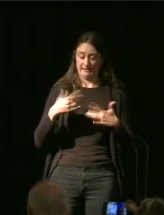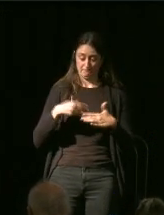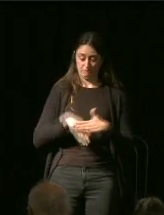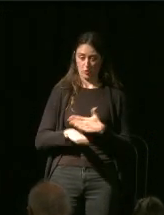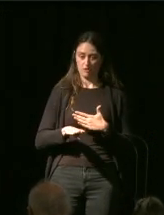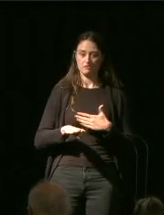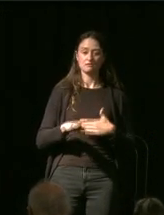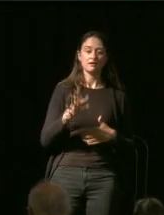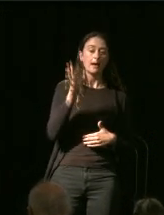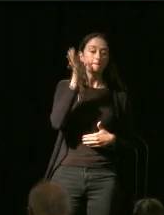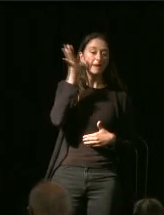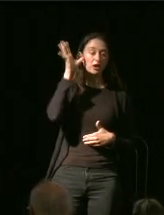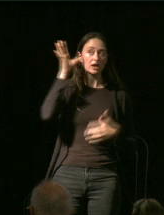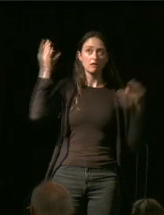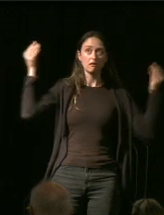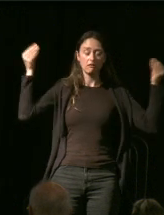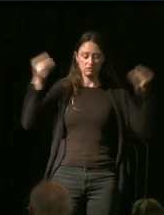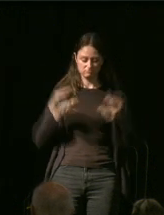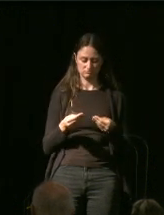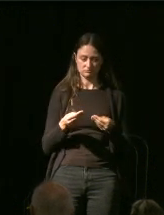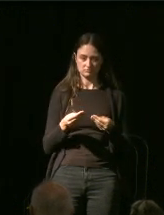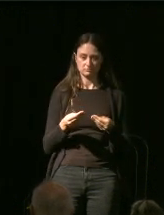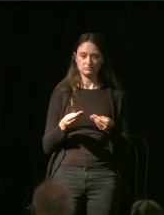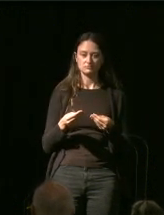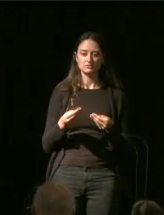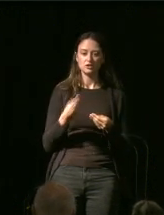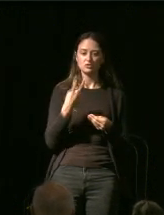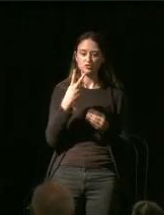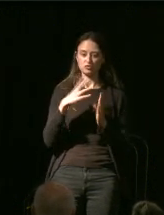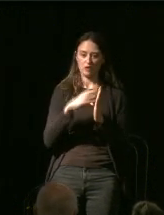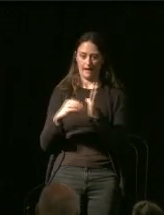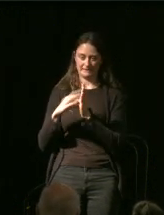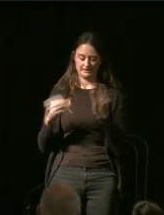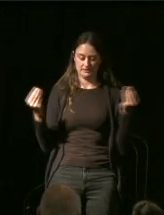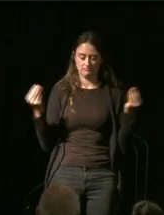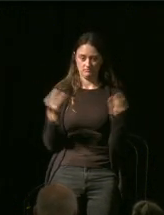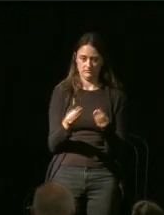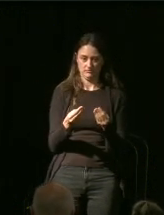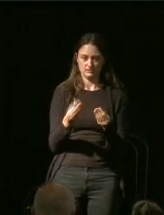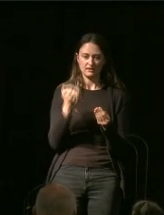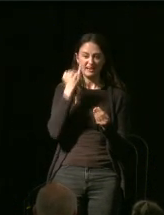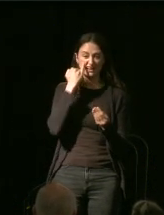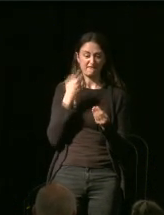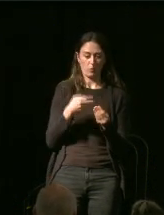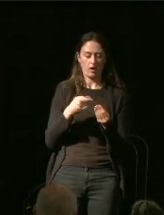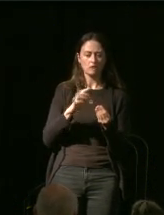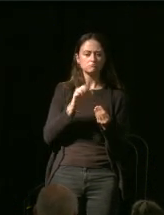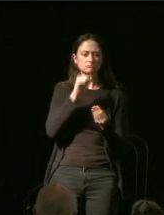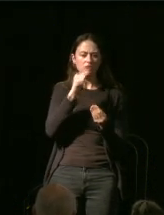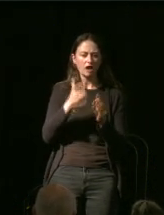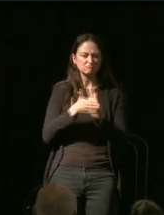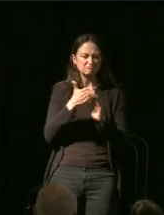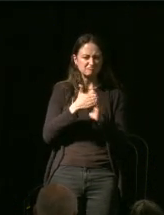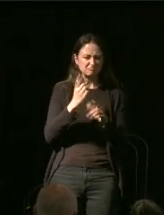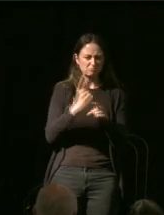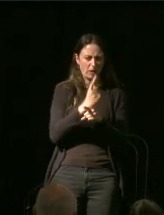copies aren't working properly, this can cause an autosomal recessively inherited condition like Usher